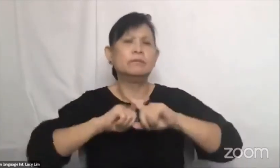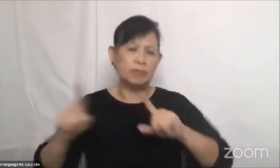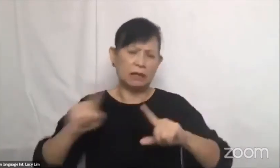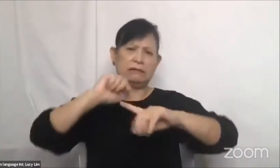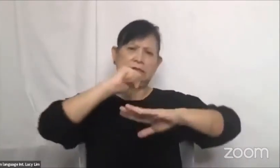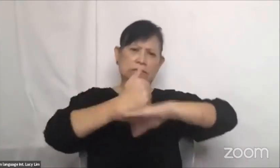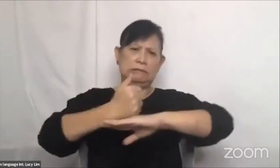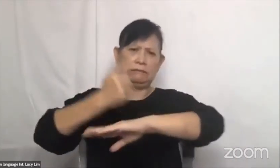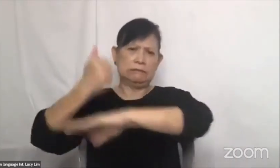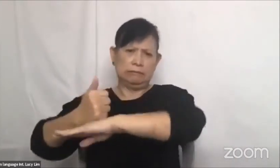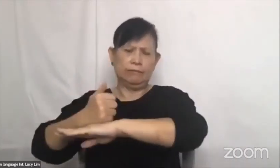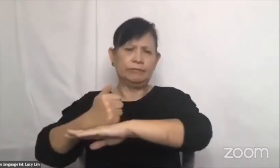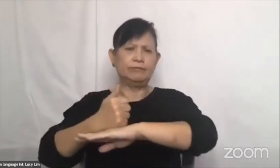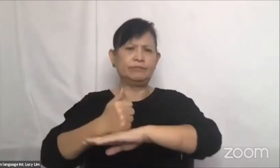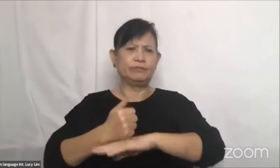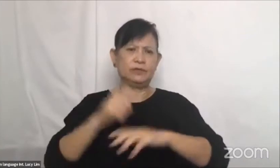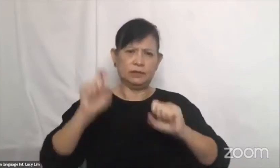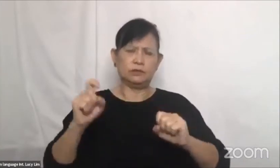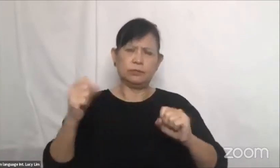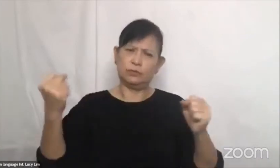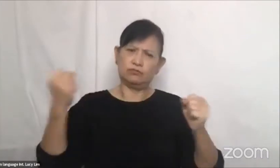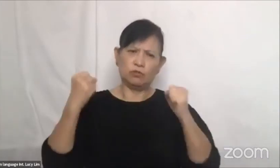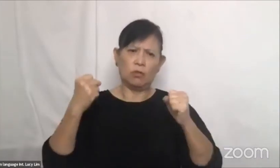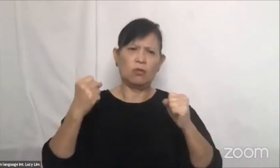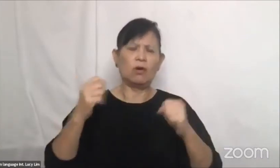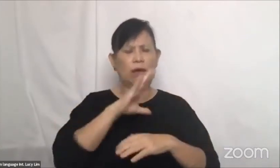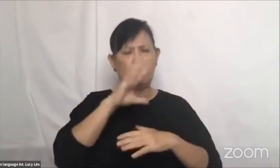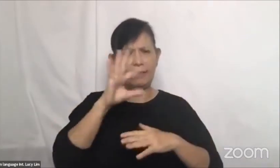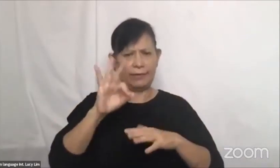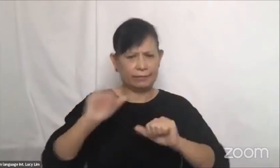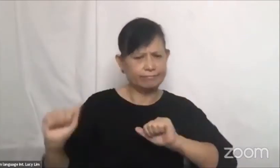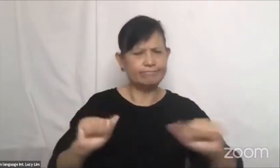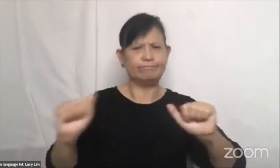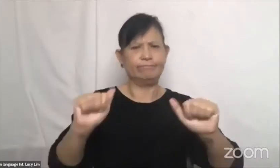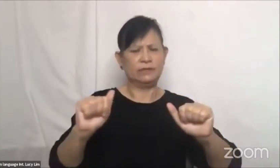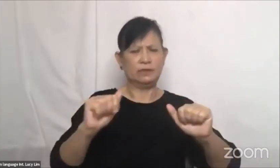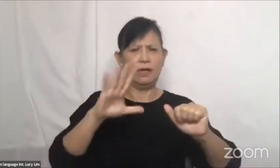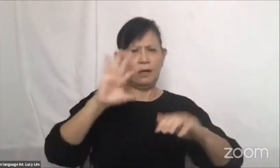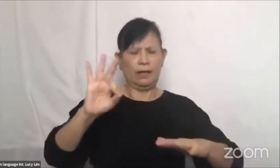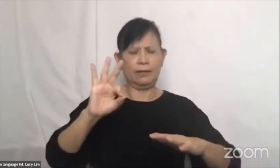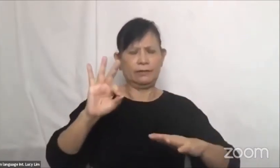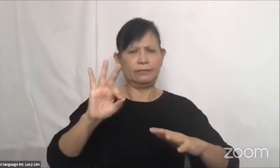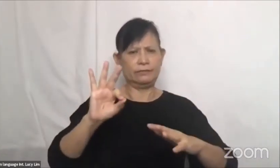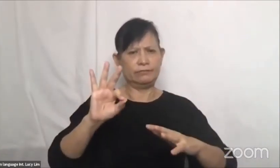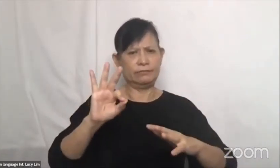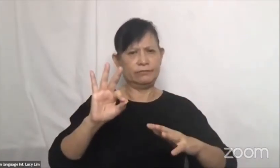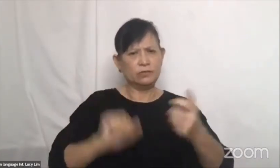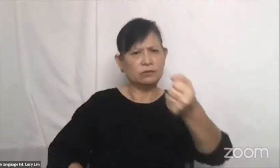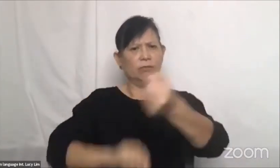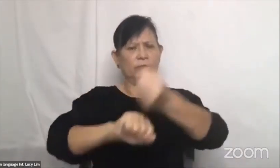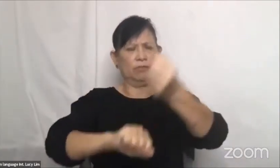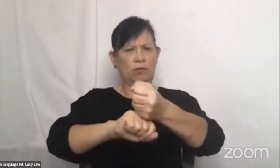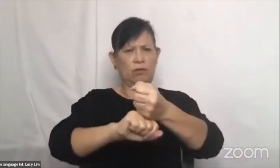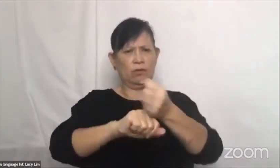be stronger to complement the policies that we have.